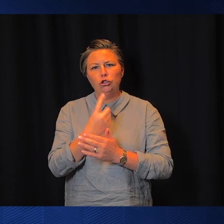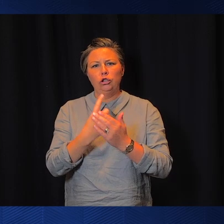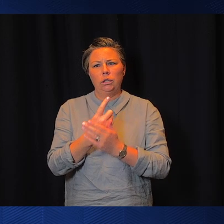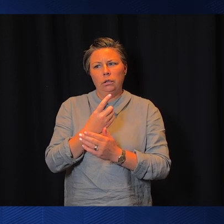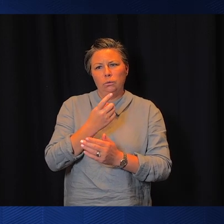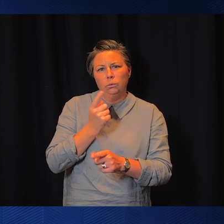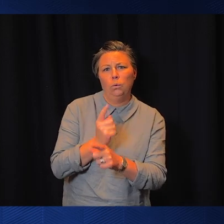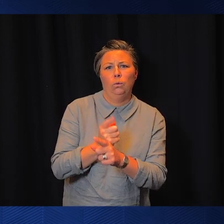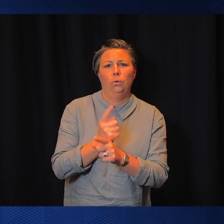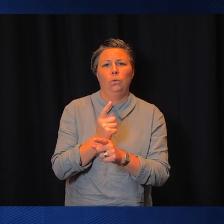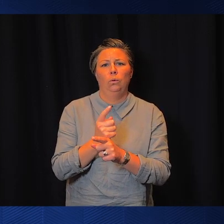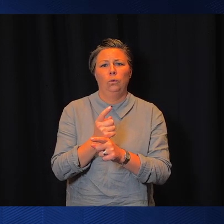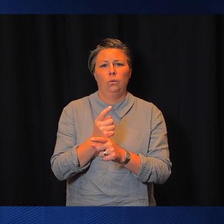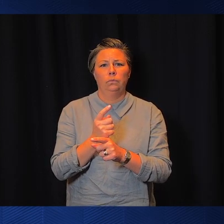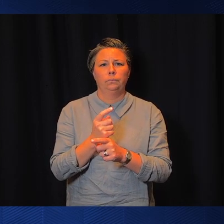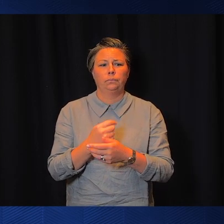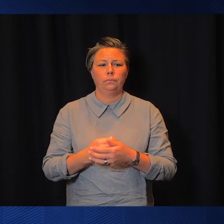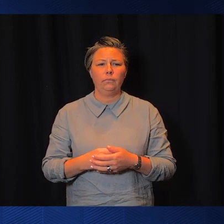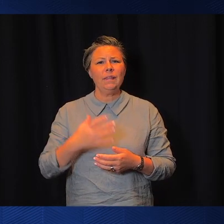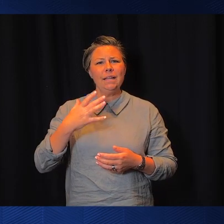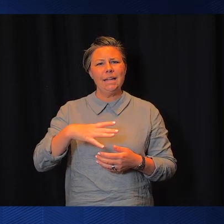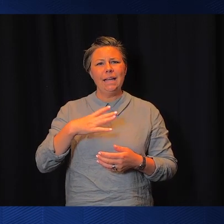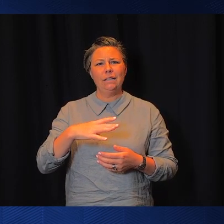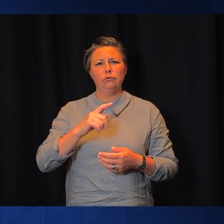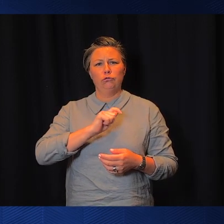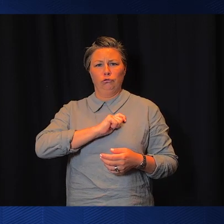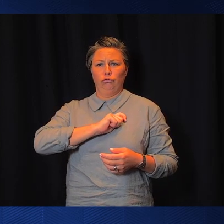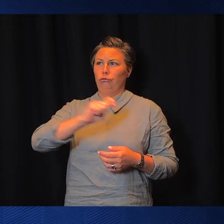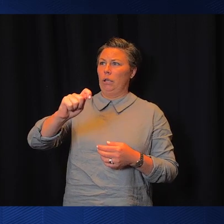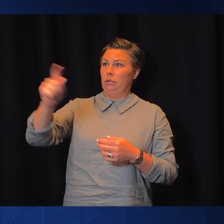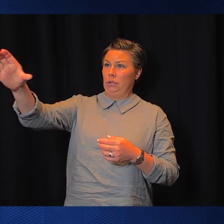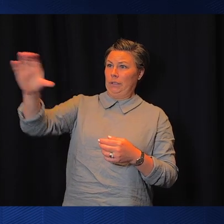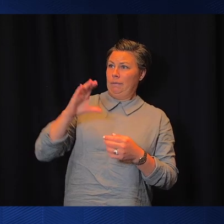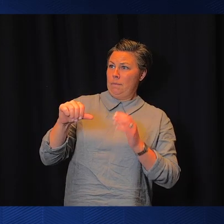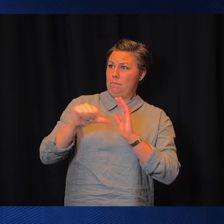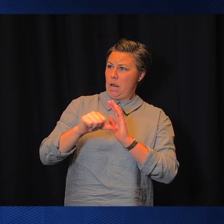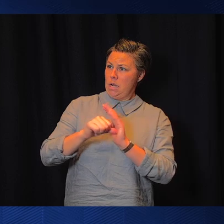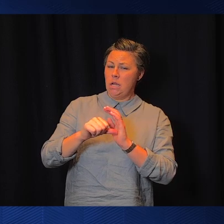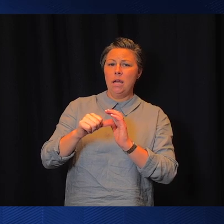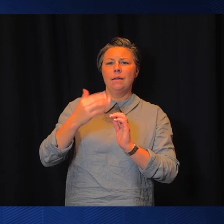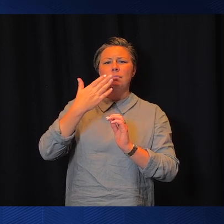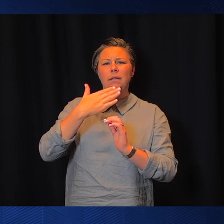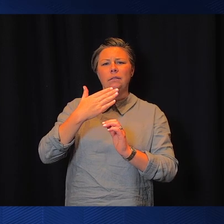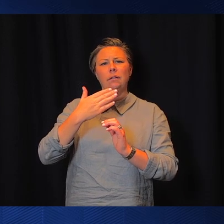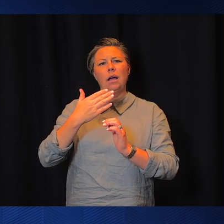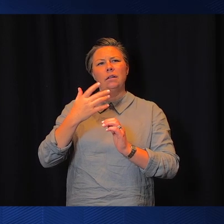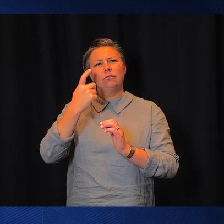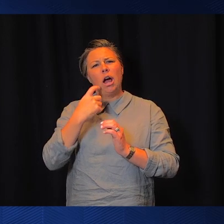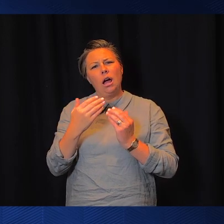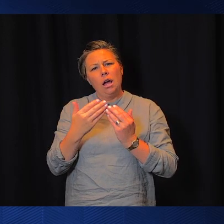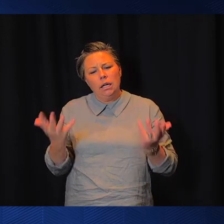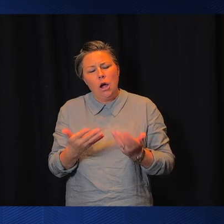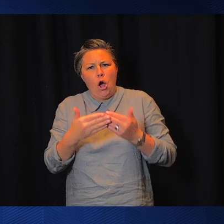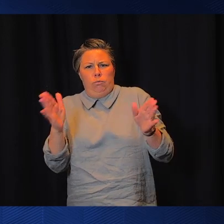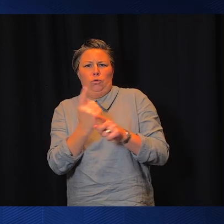faith and trust in relationship and existing structures that are already there. Yeah?